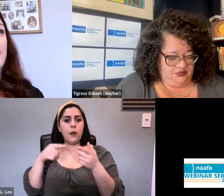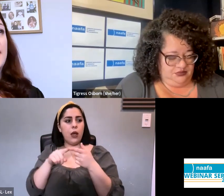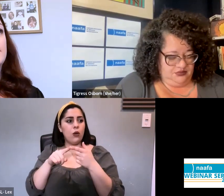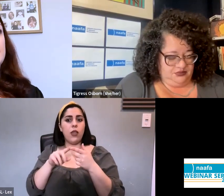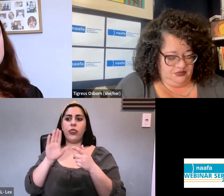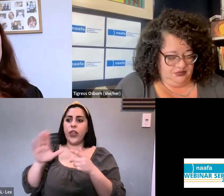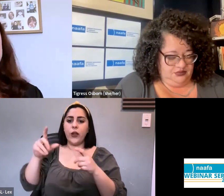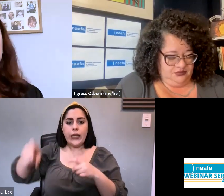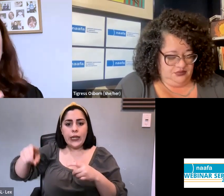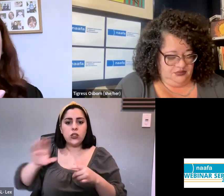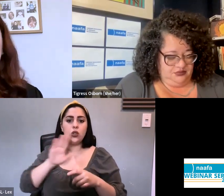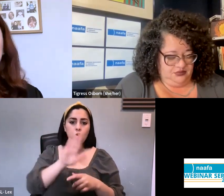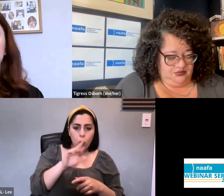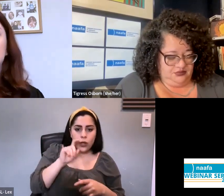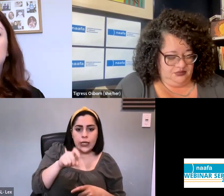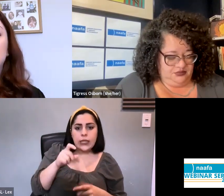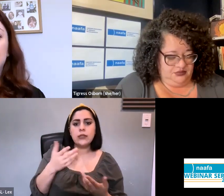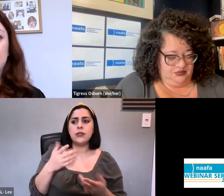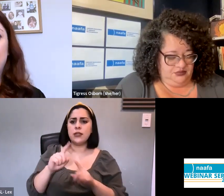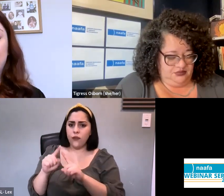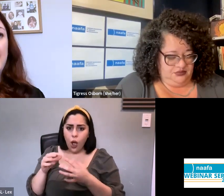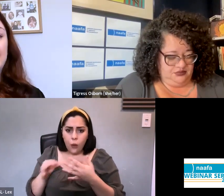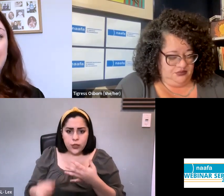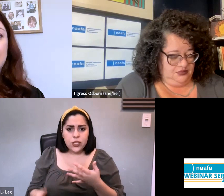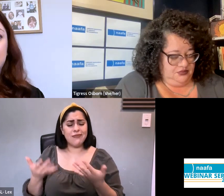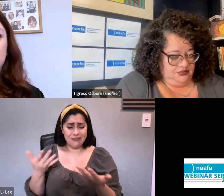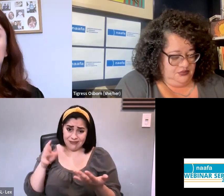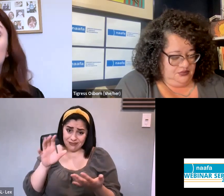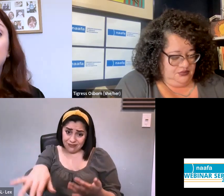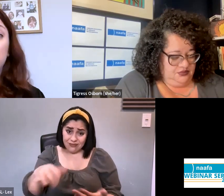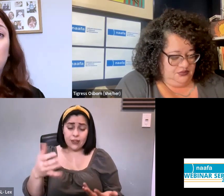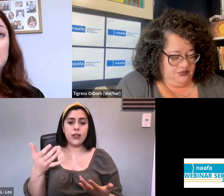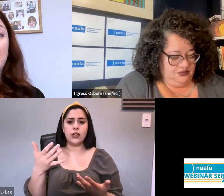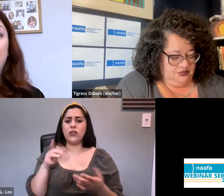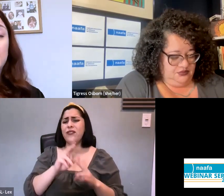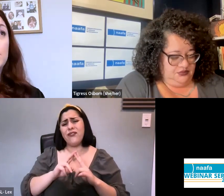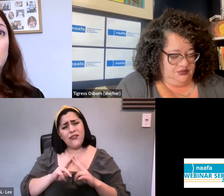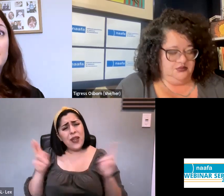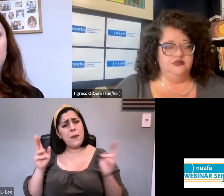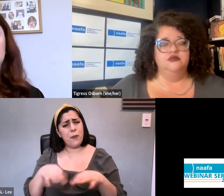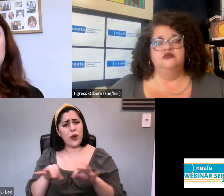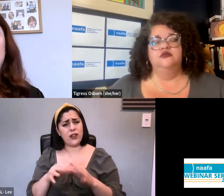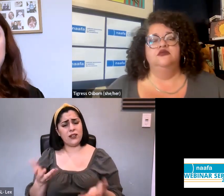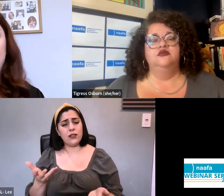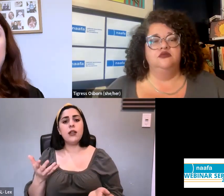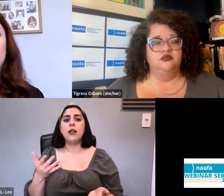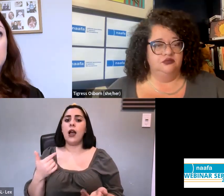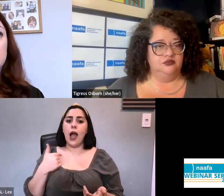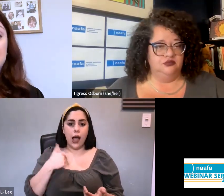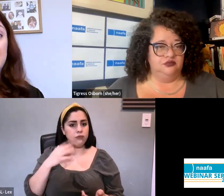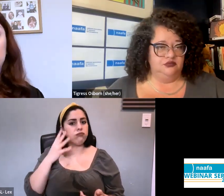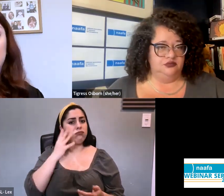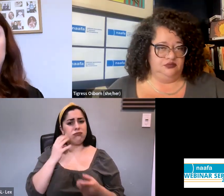want, different options, things like that. It's really important. I've had more families than I can